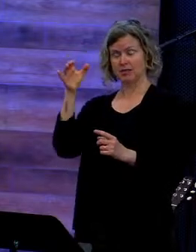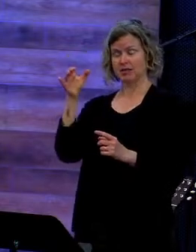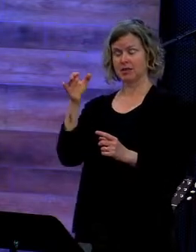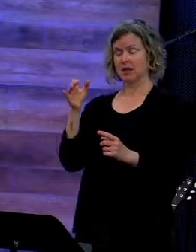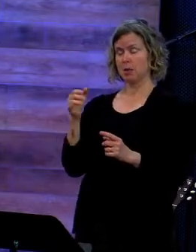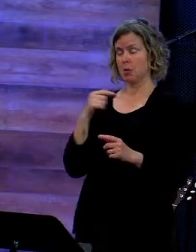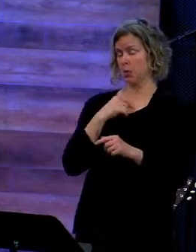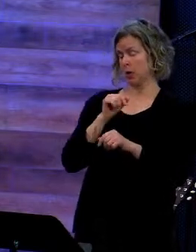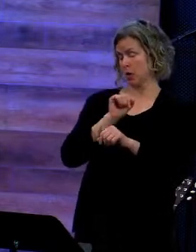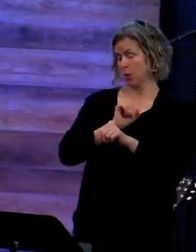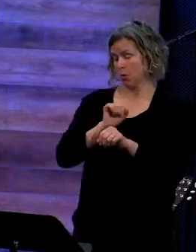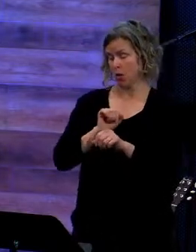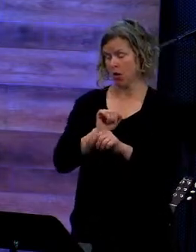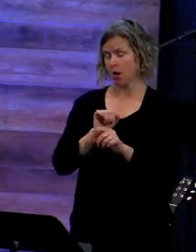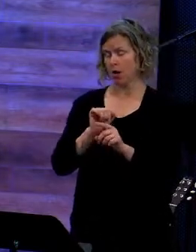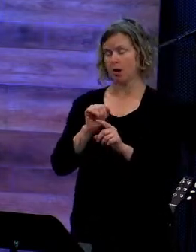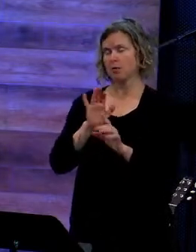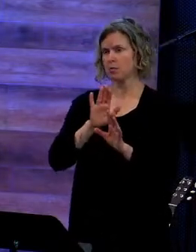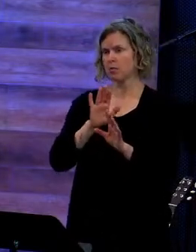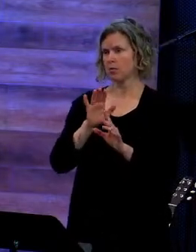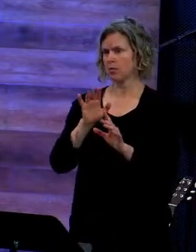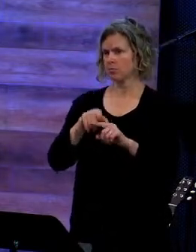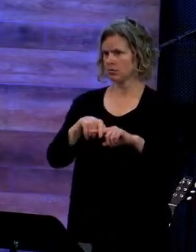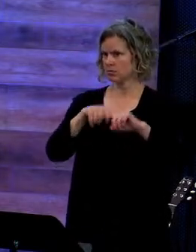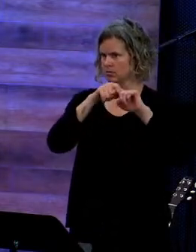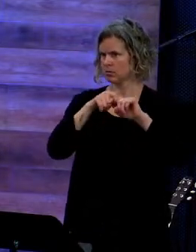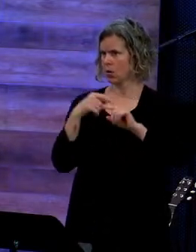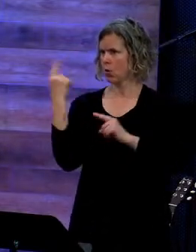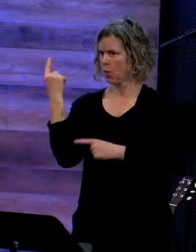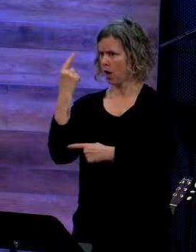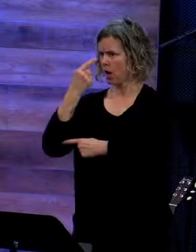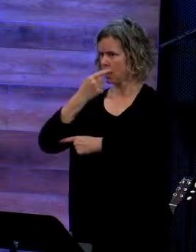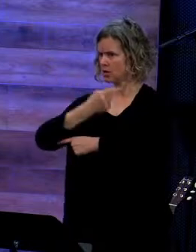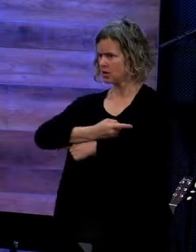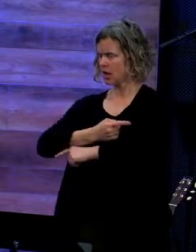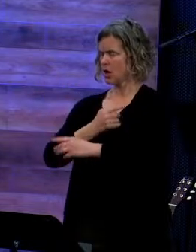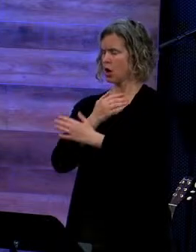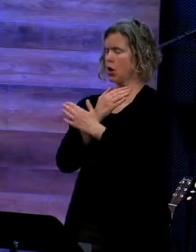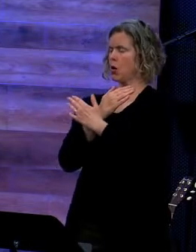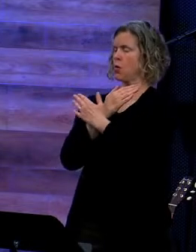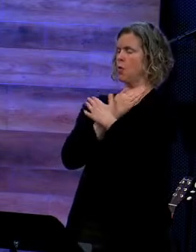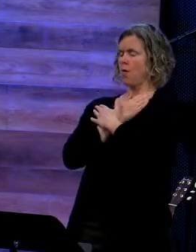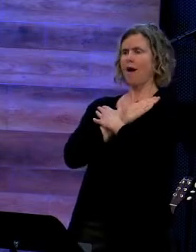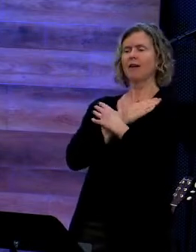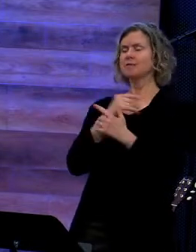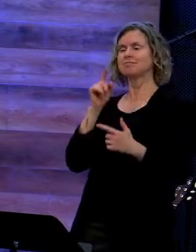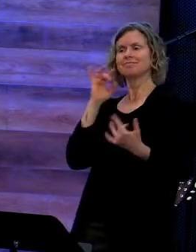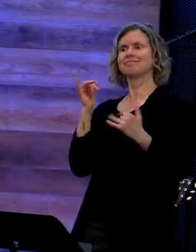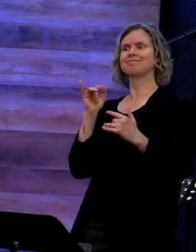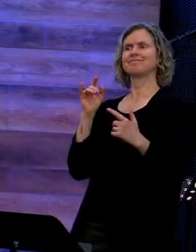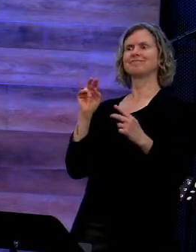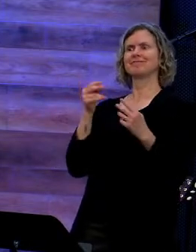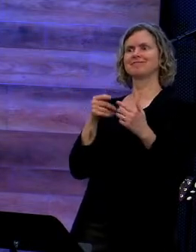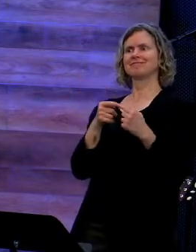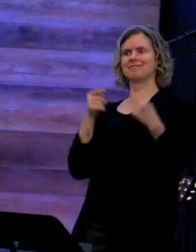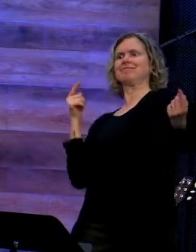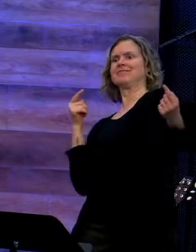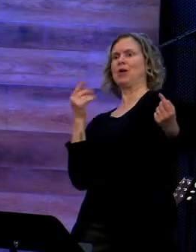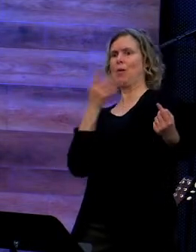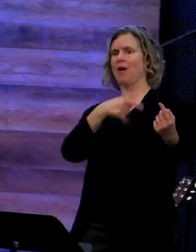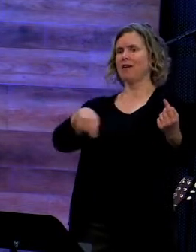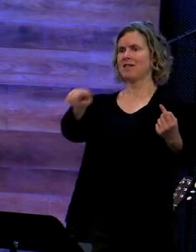powerful countercultural declaration against pride. You are saying to everyone around you, I am not